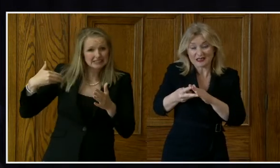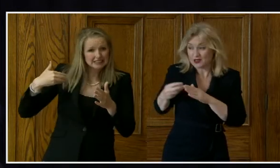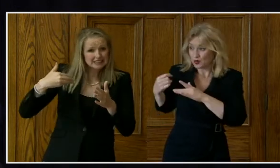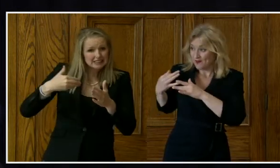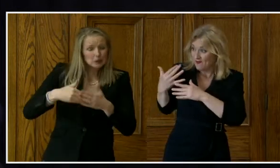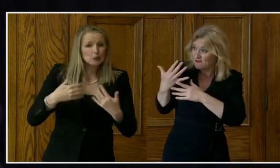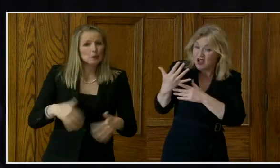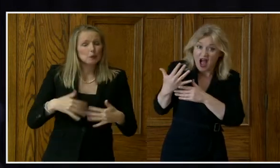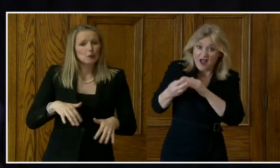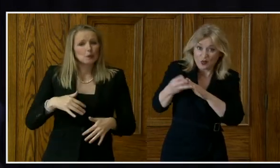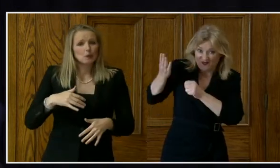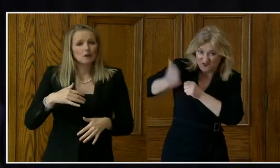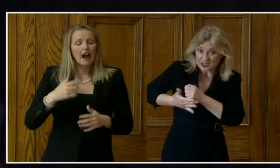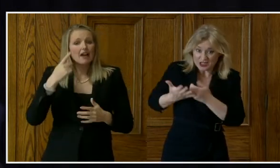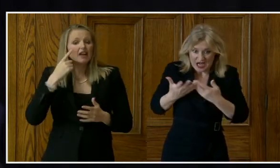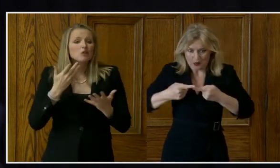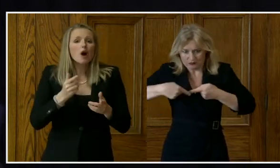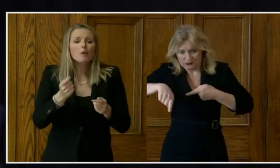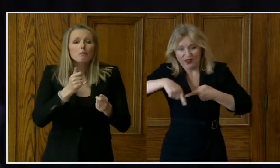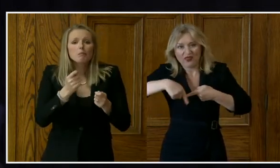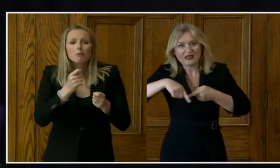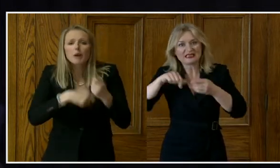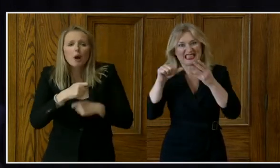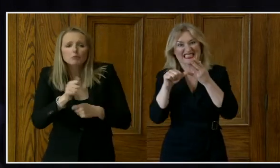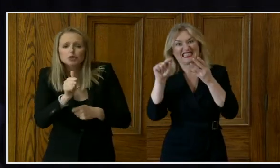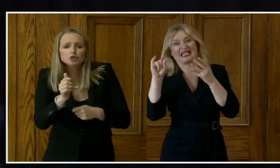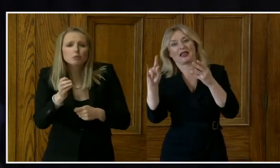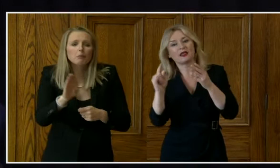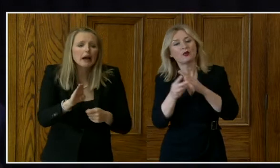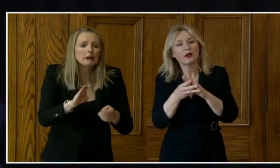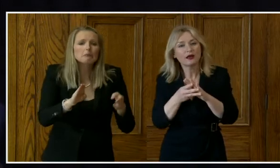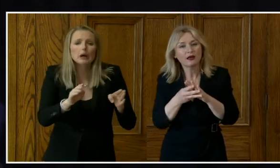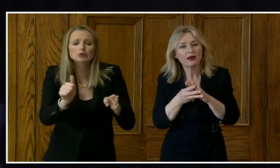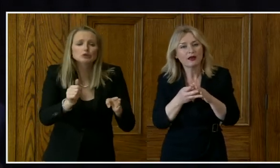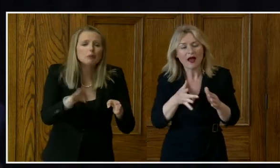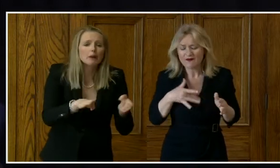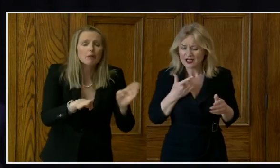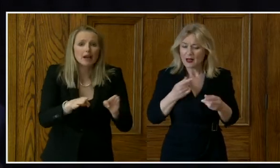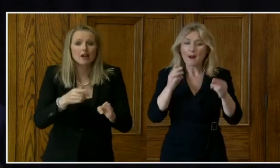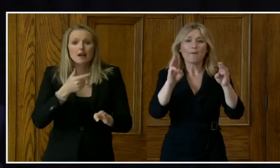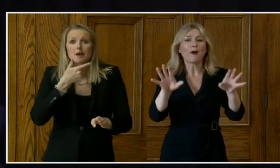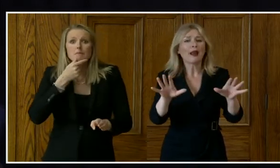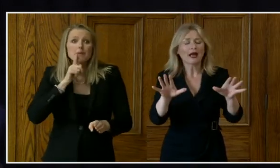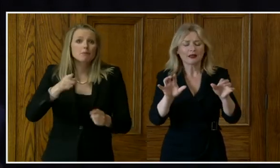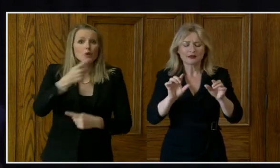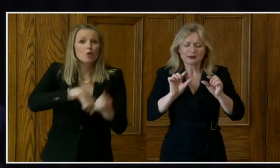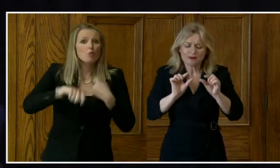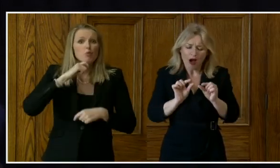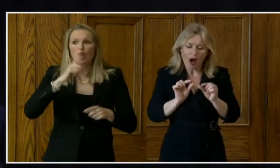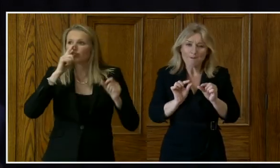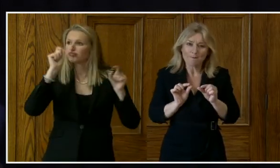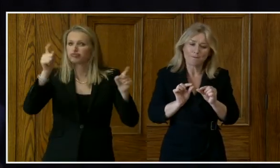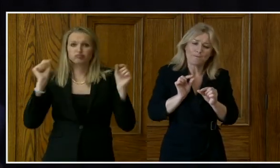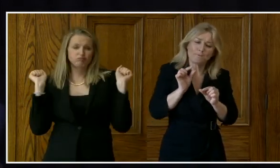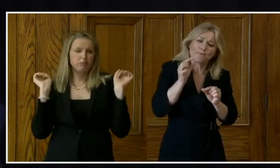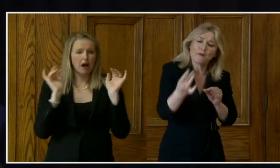believe giving the public small steps back to normality, very small steps, baby steps, that all